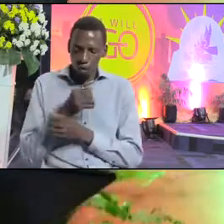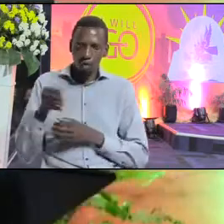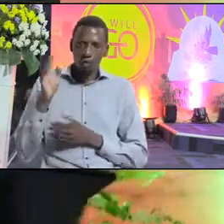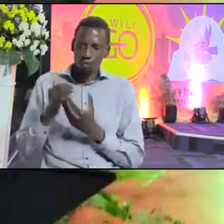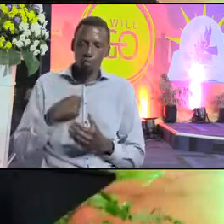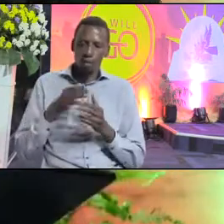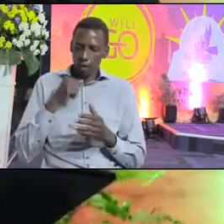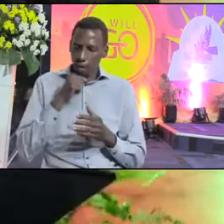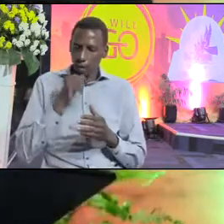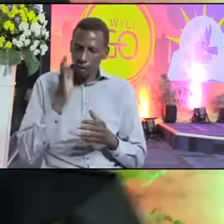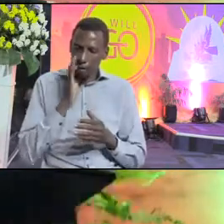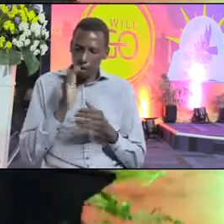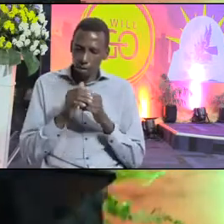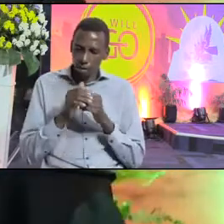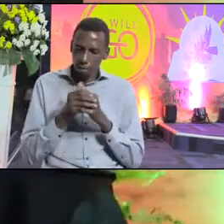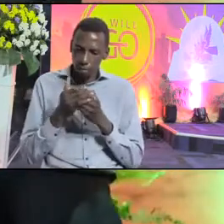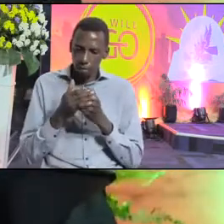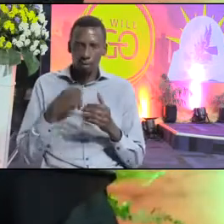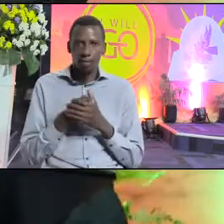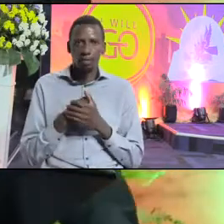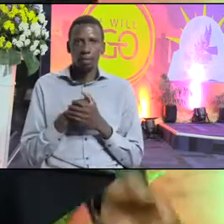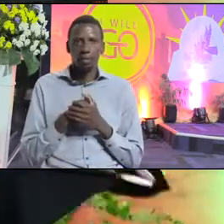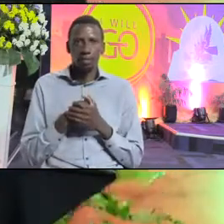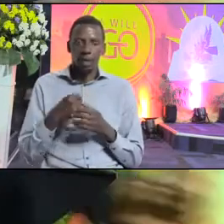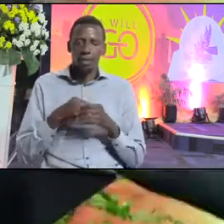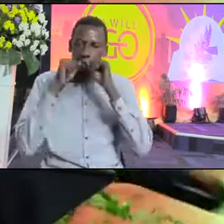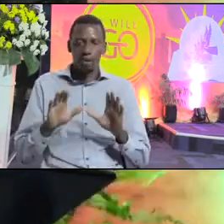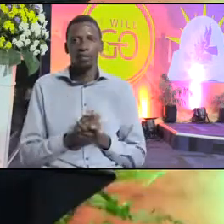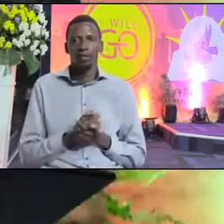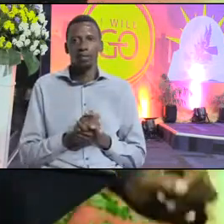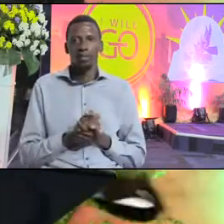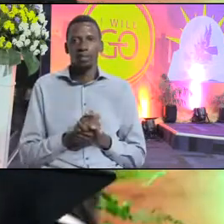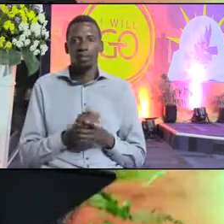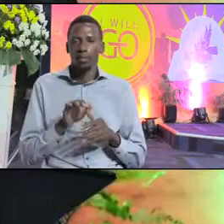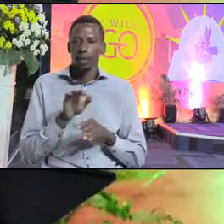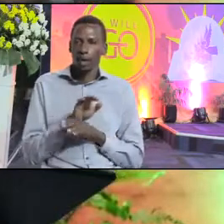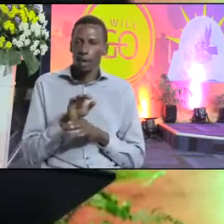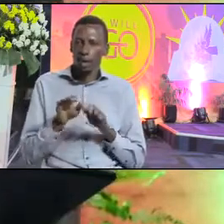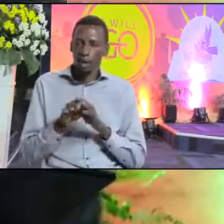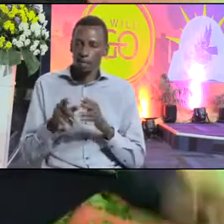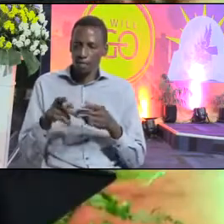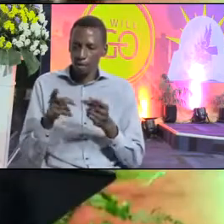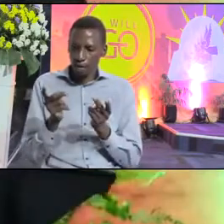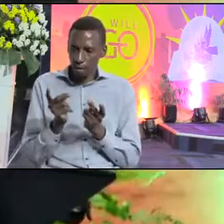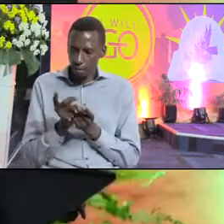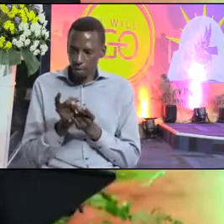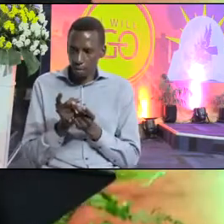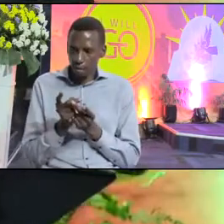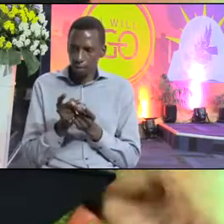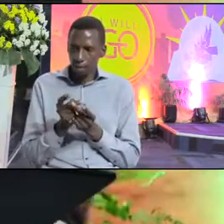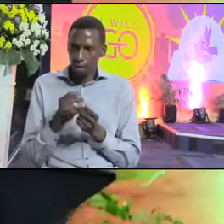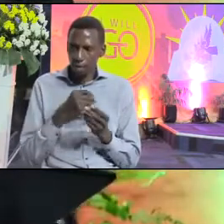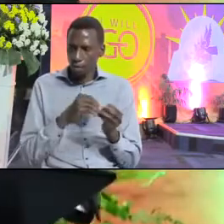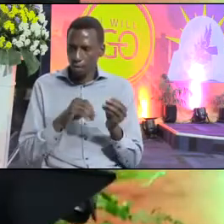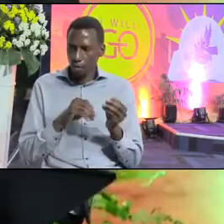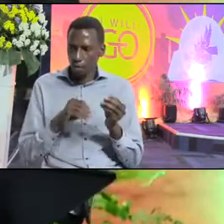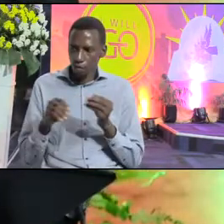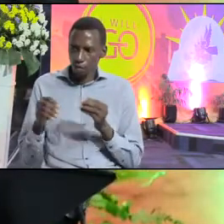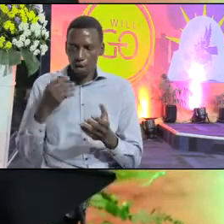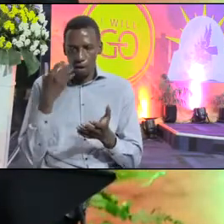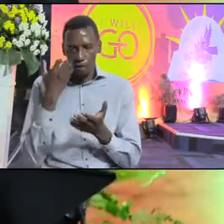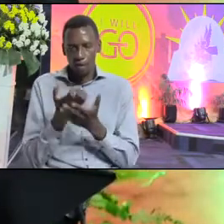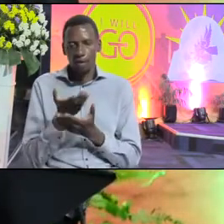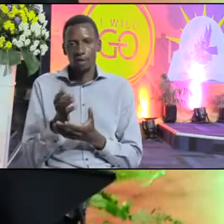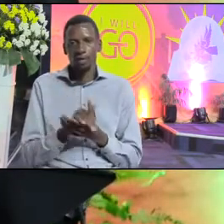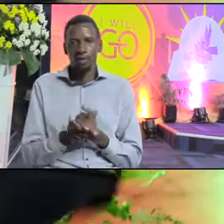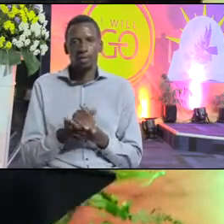am, say it with me, blessed. Everywhere I turn, there's evidence that I'm blessed. How about you? I